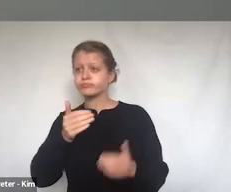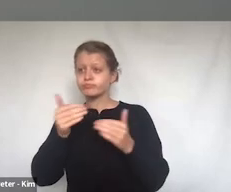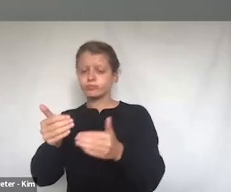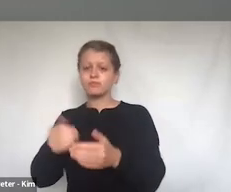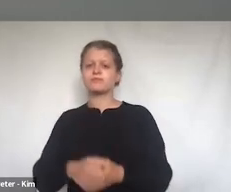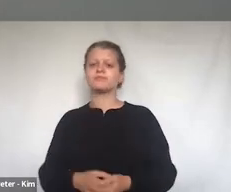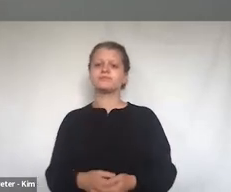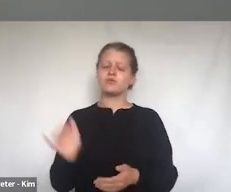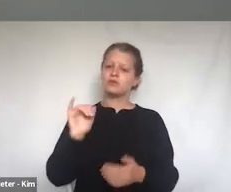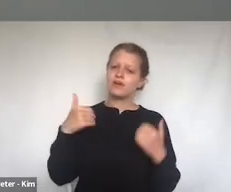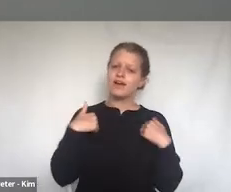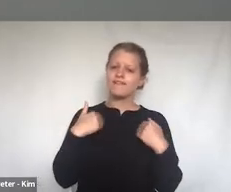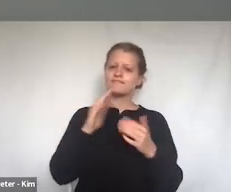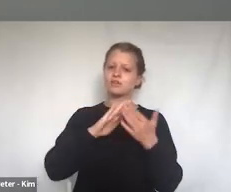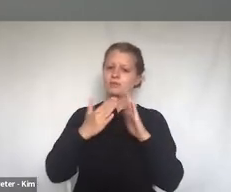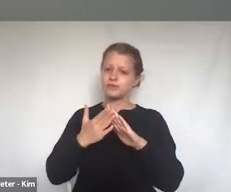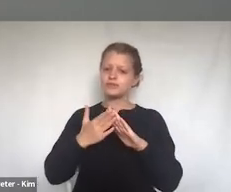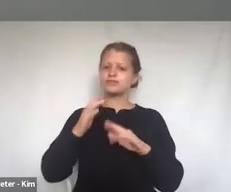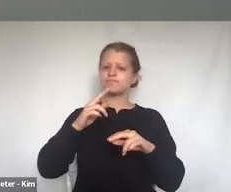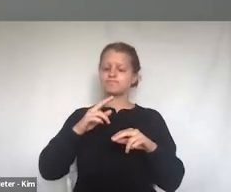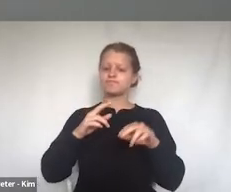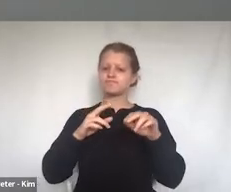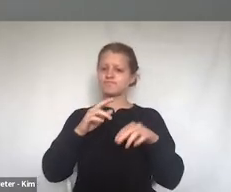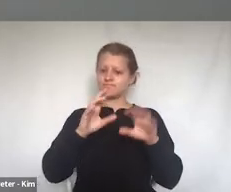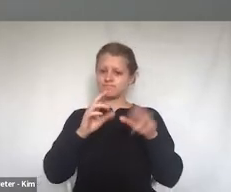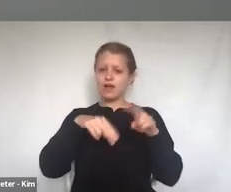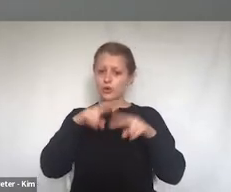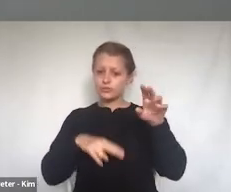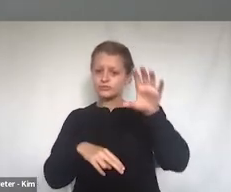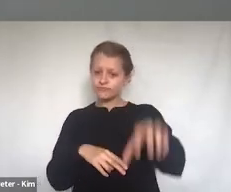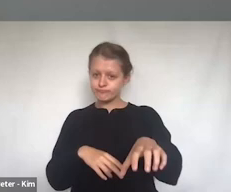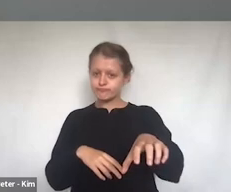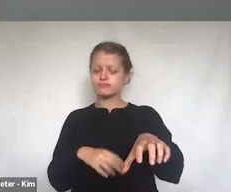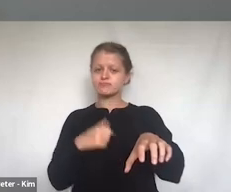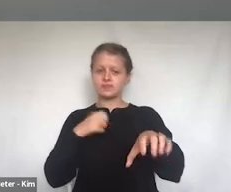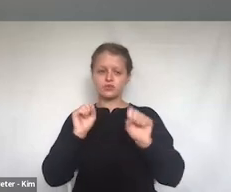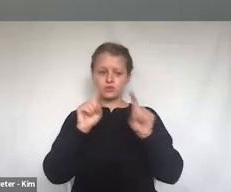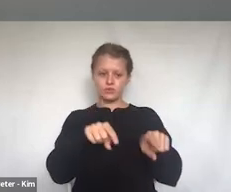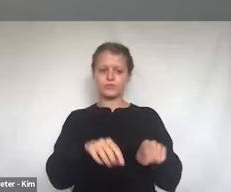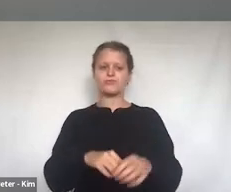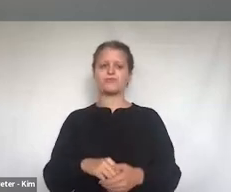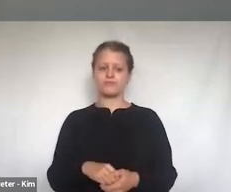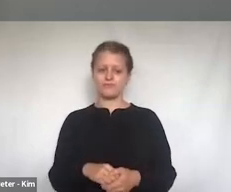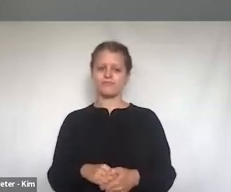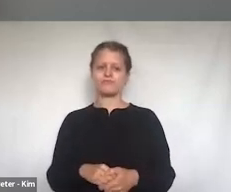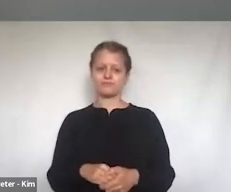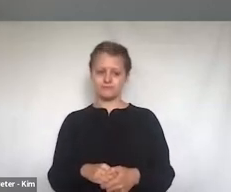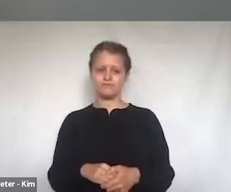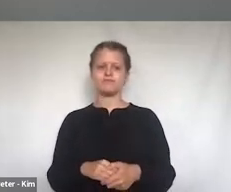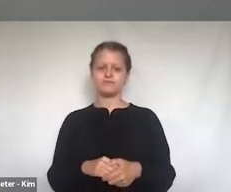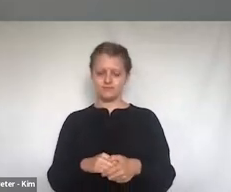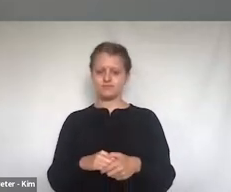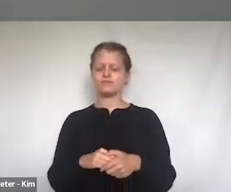houses and through our cooling centers as well. And then we also do a lot of